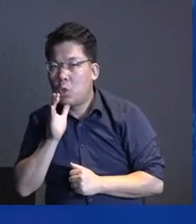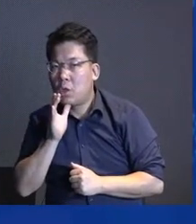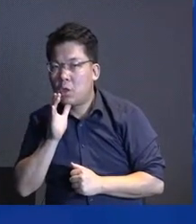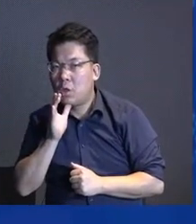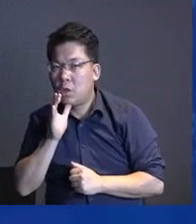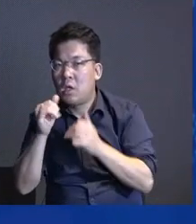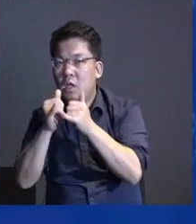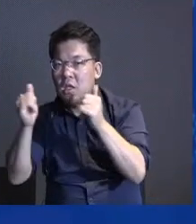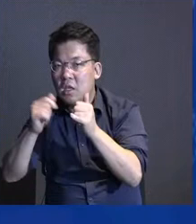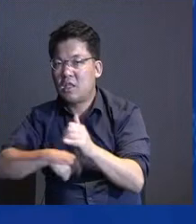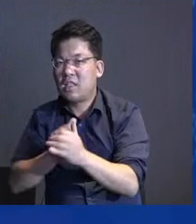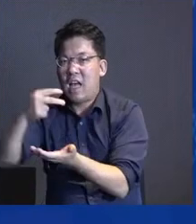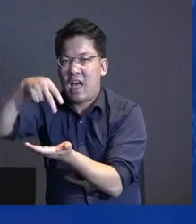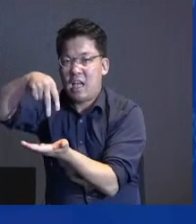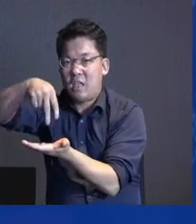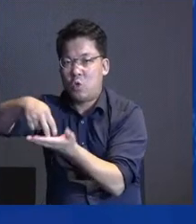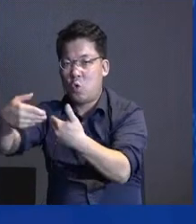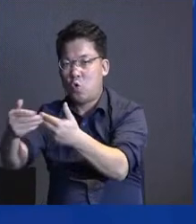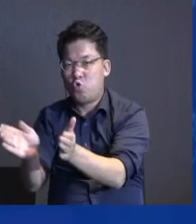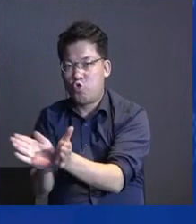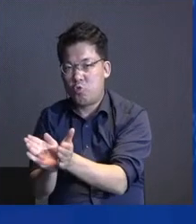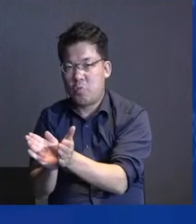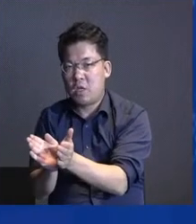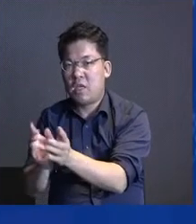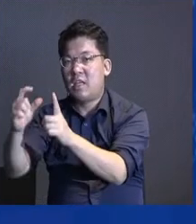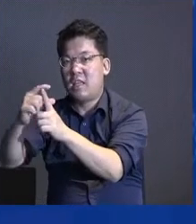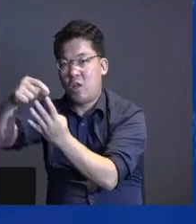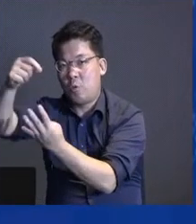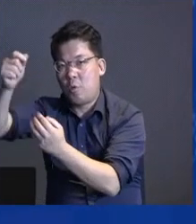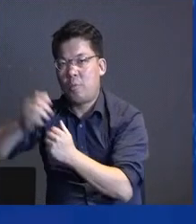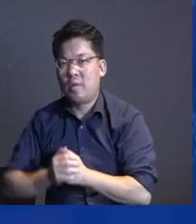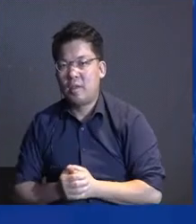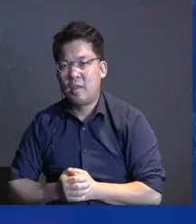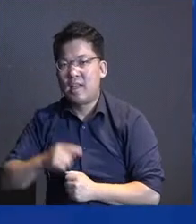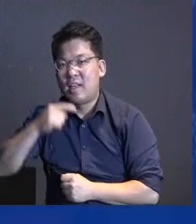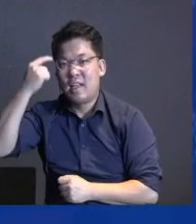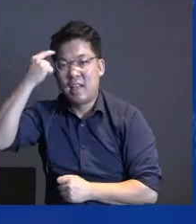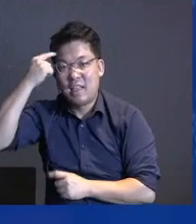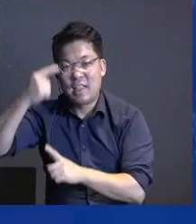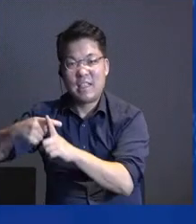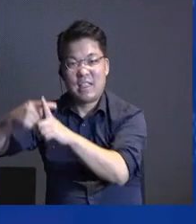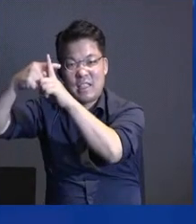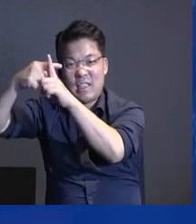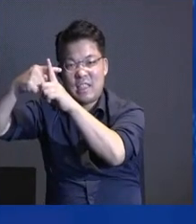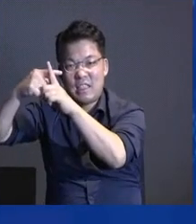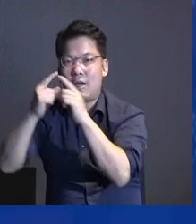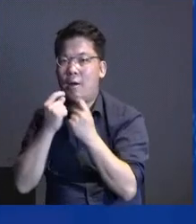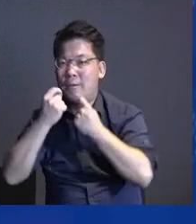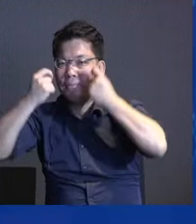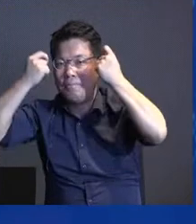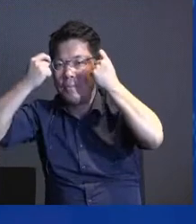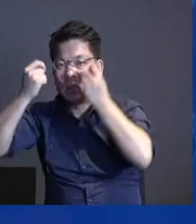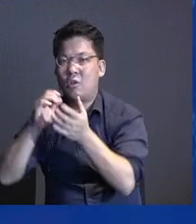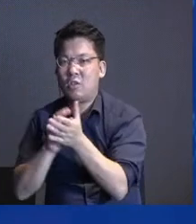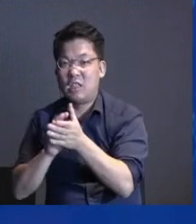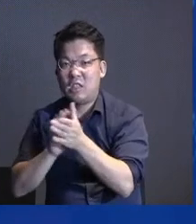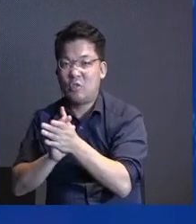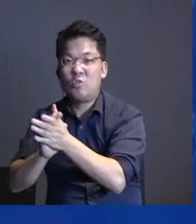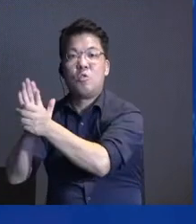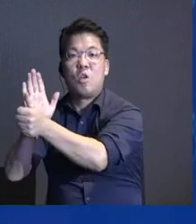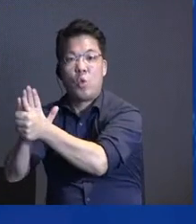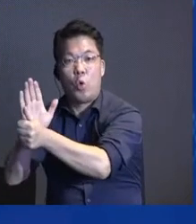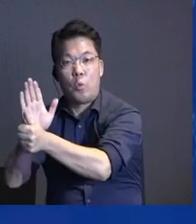image, bright smile, friends, contributor, healthy life, help others, communication, confidence, joy of